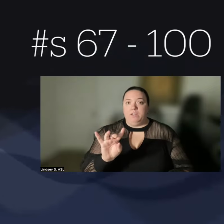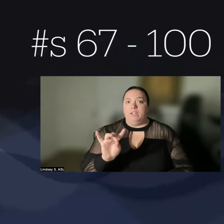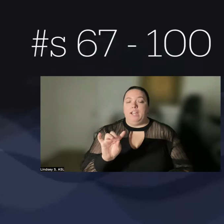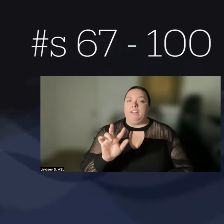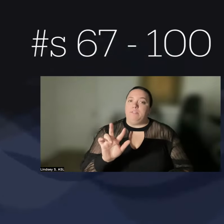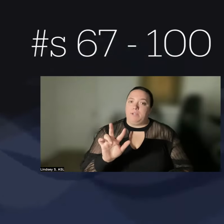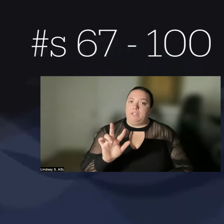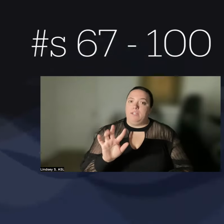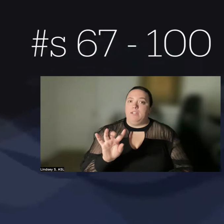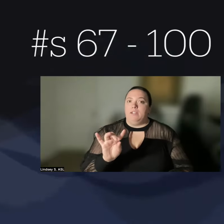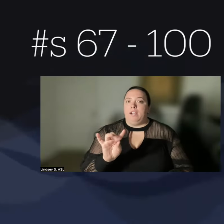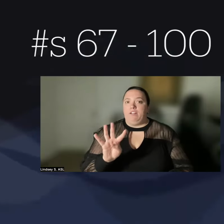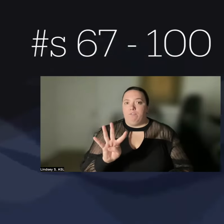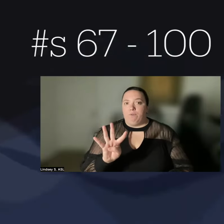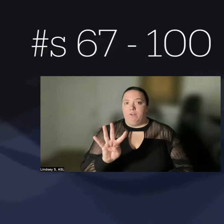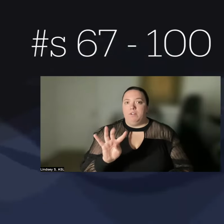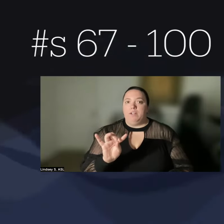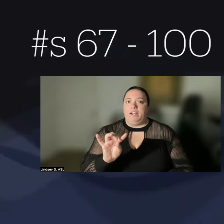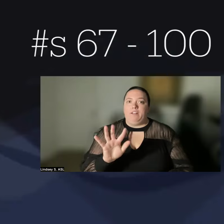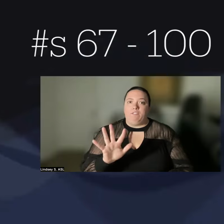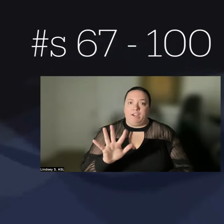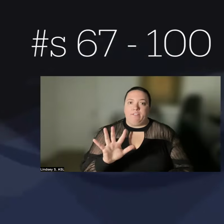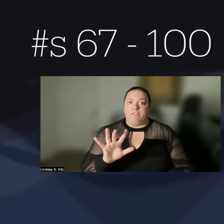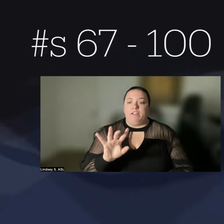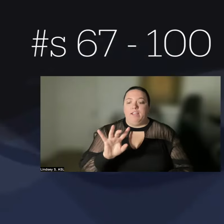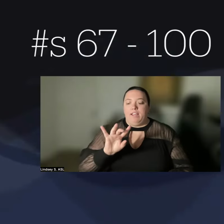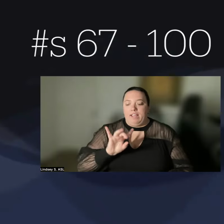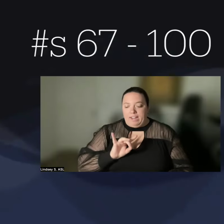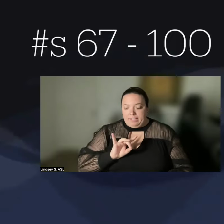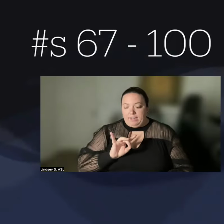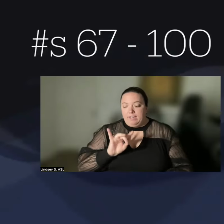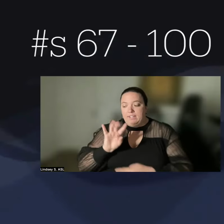82, 83, 84, 85,